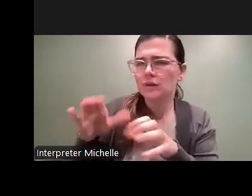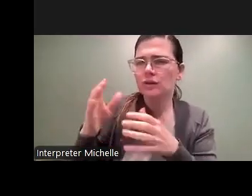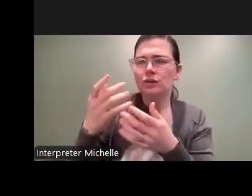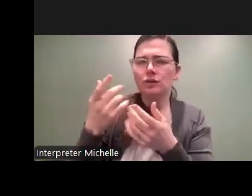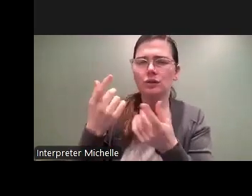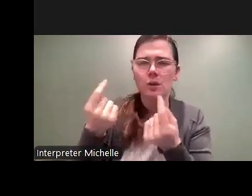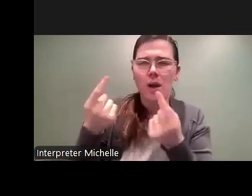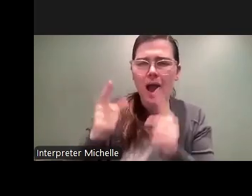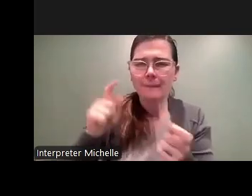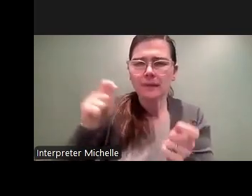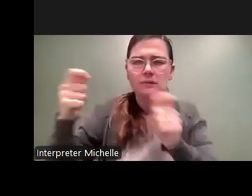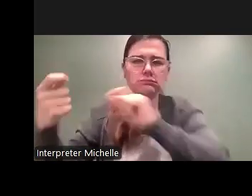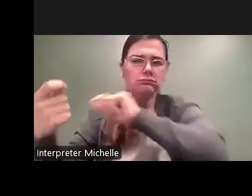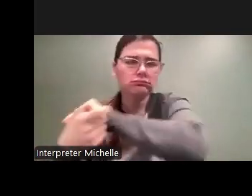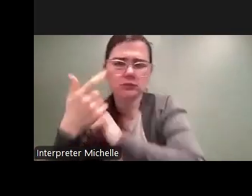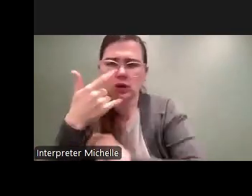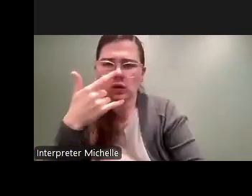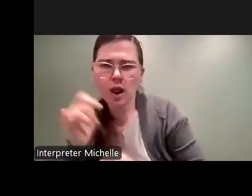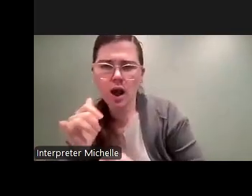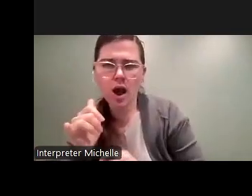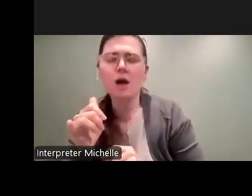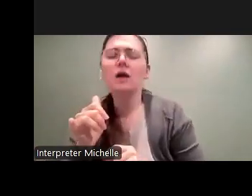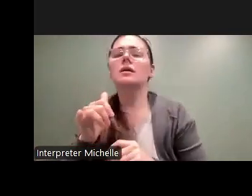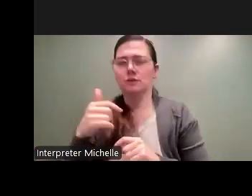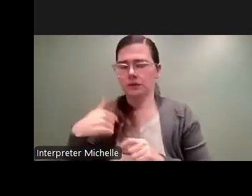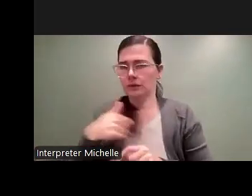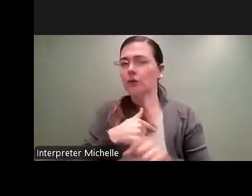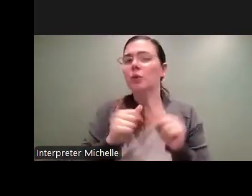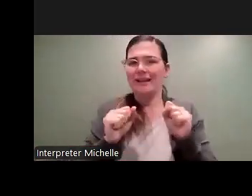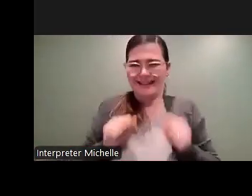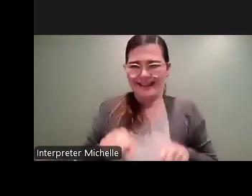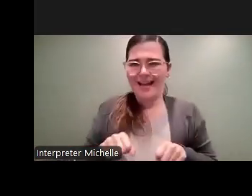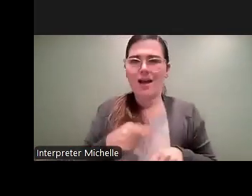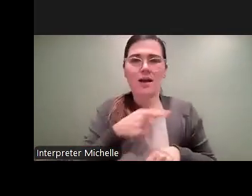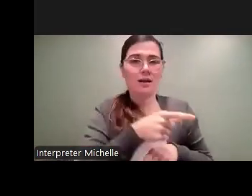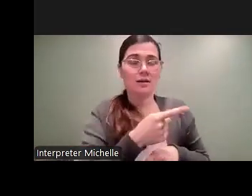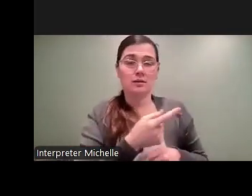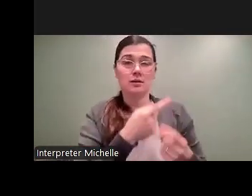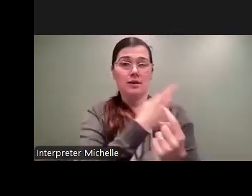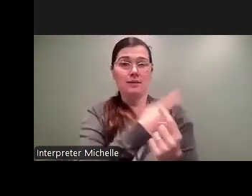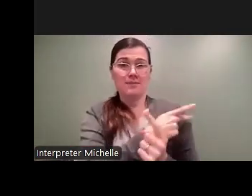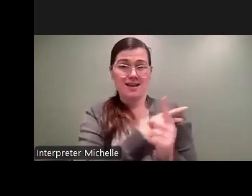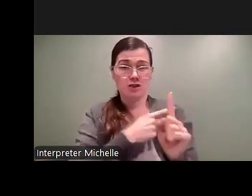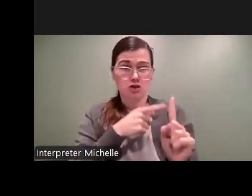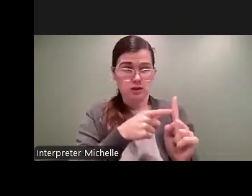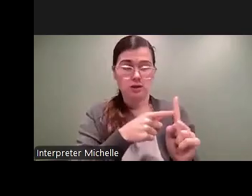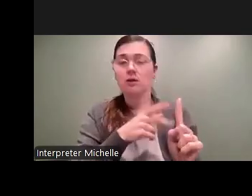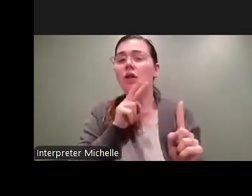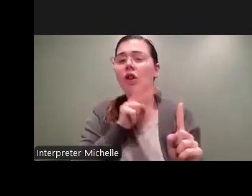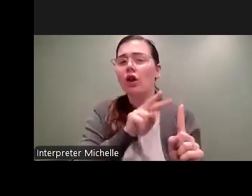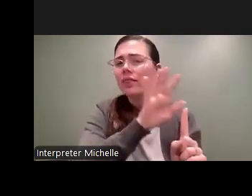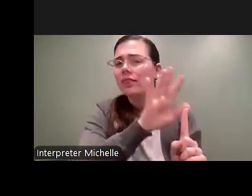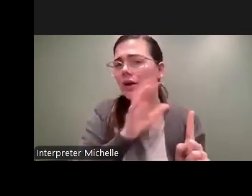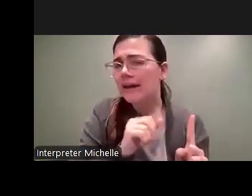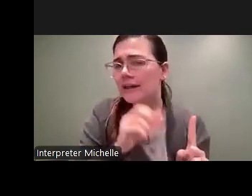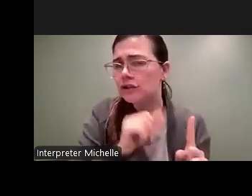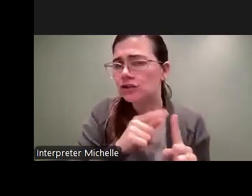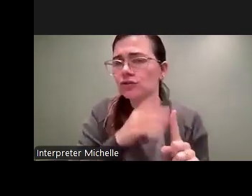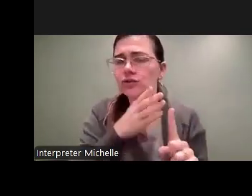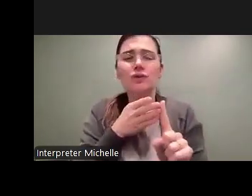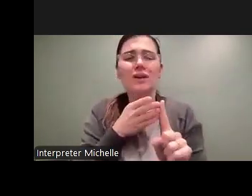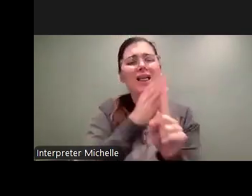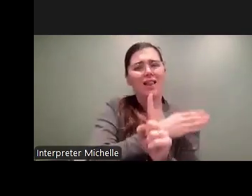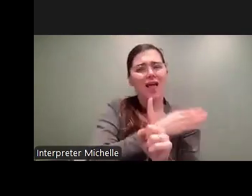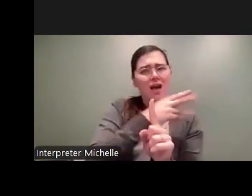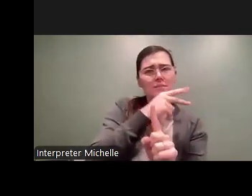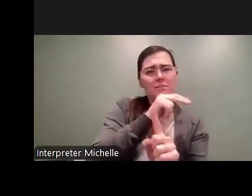those abnormalities, we're able to take an individual patient, their age, their last pap smear, and